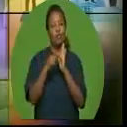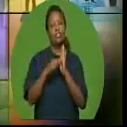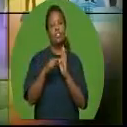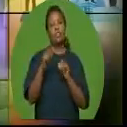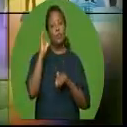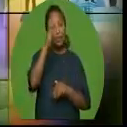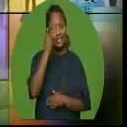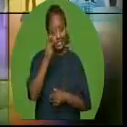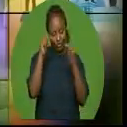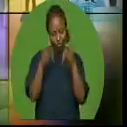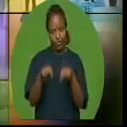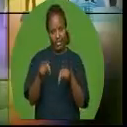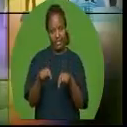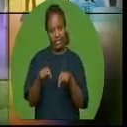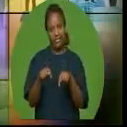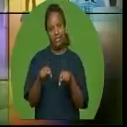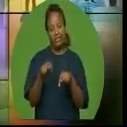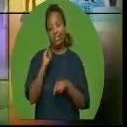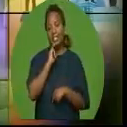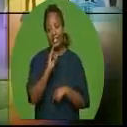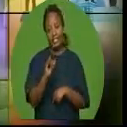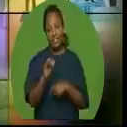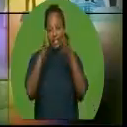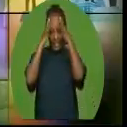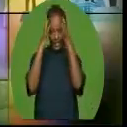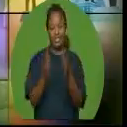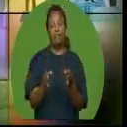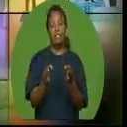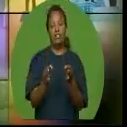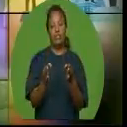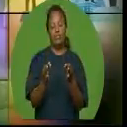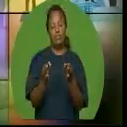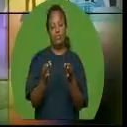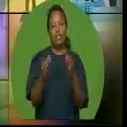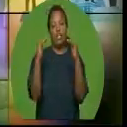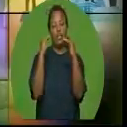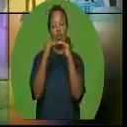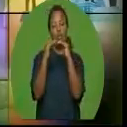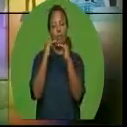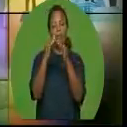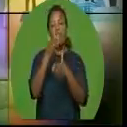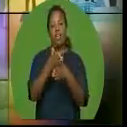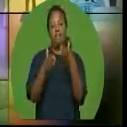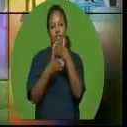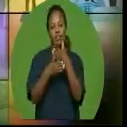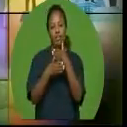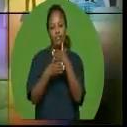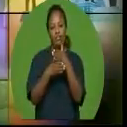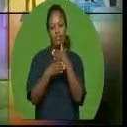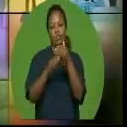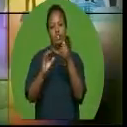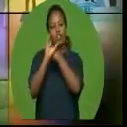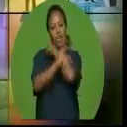point that we will see in today's lesson is the determination of the equilibrium level